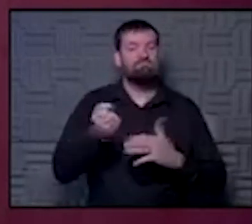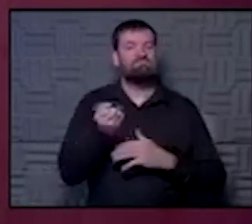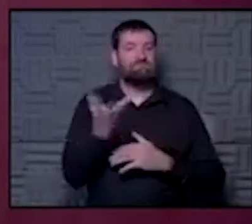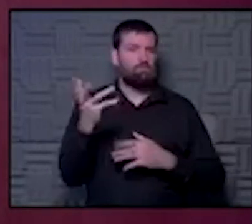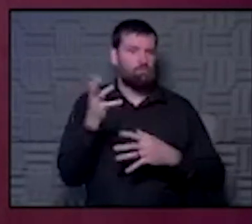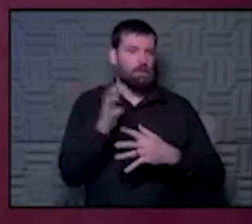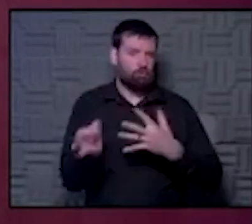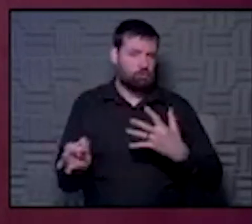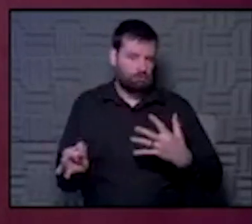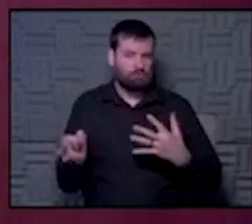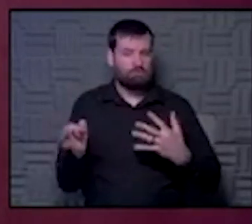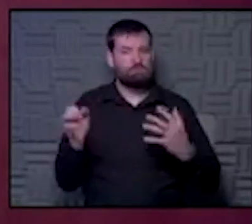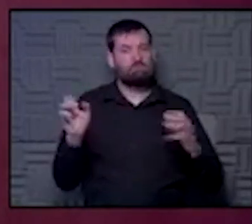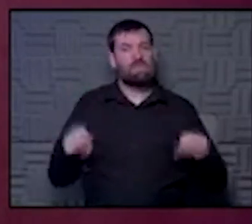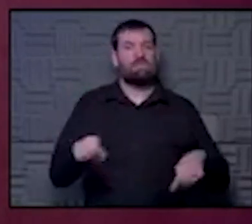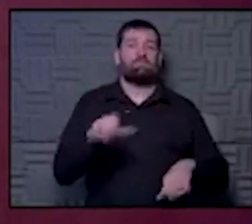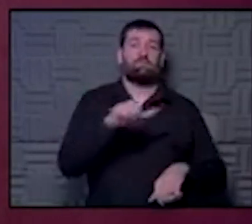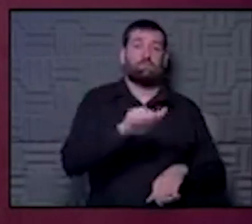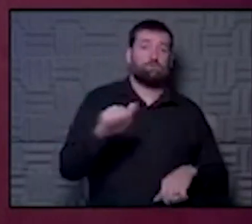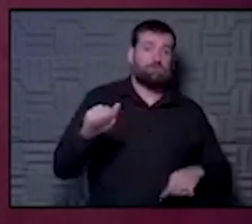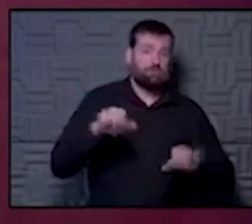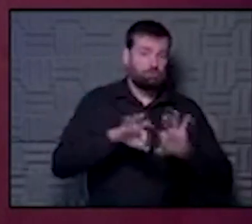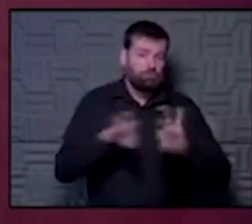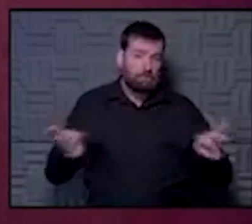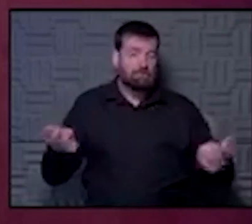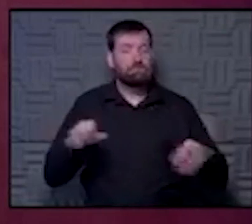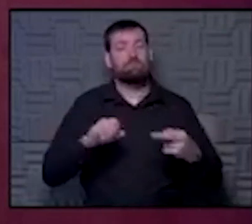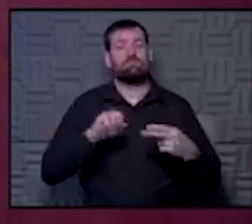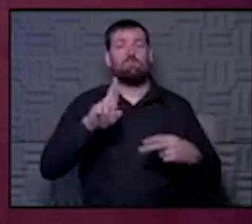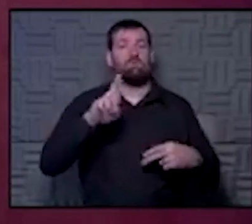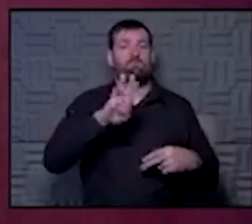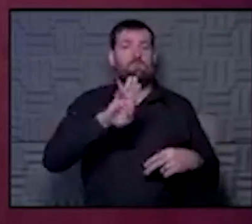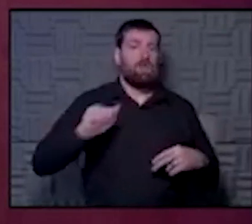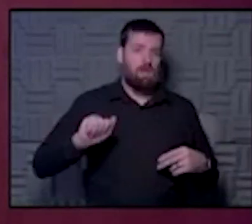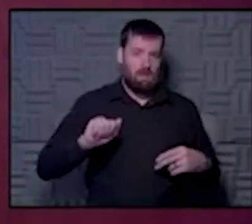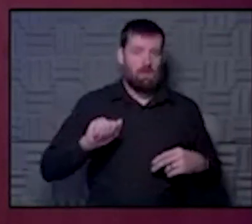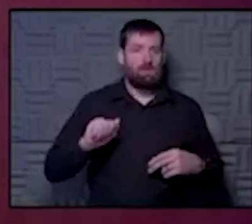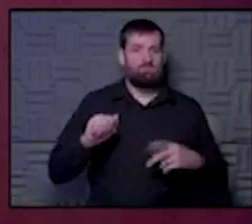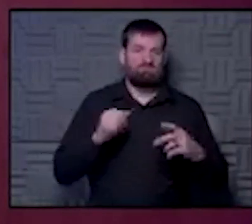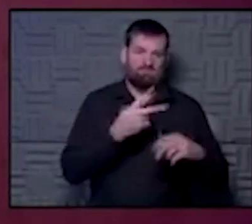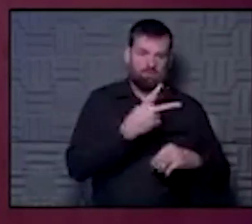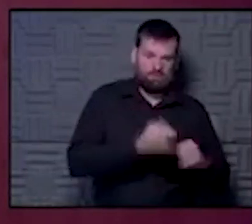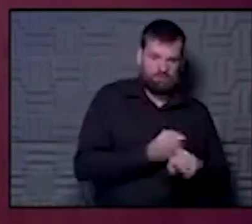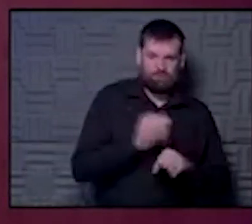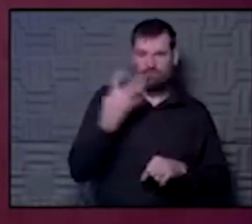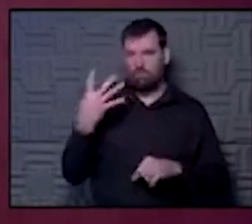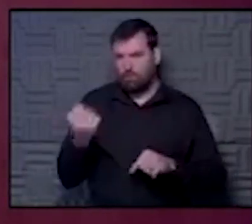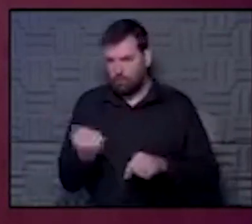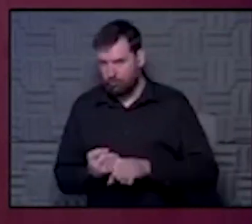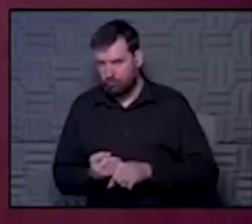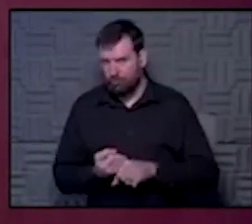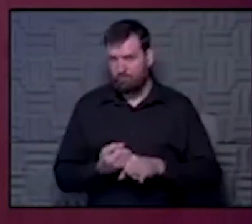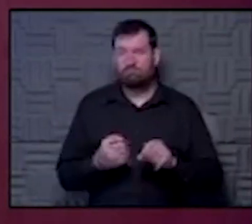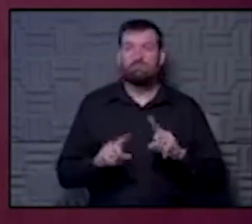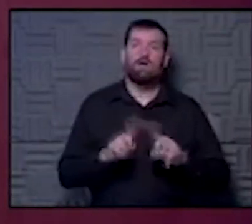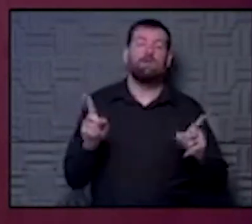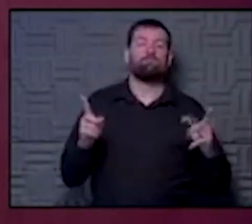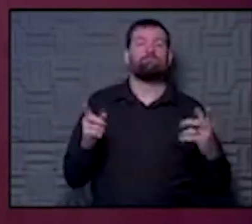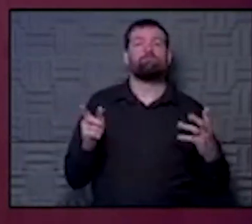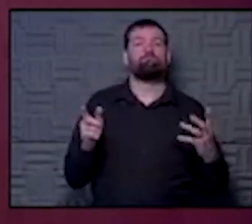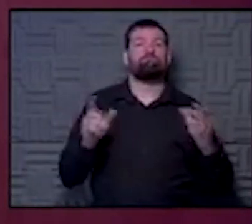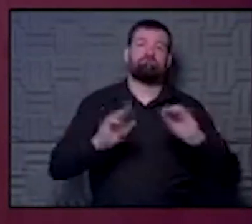different options where you can get an associate's degree or you can get a bachelor's degree, so the difference between 2 or 4 years there. But you're doing a lot